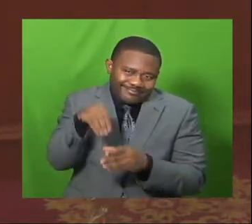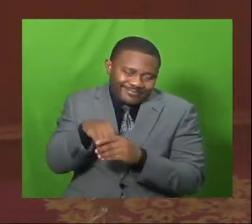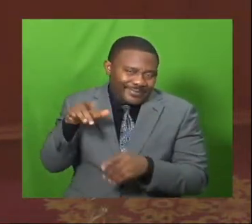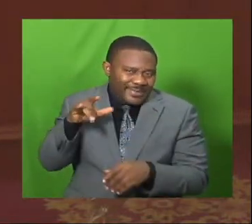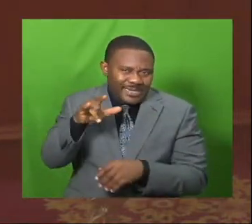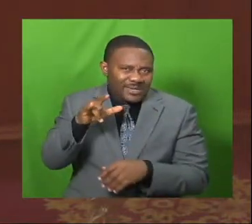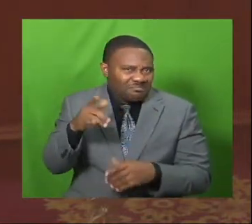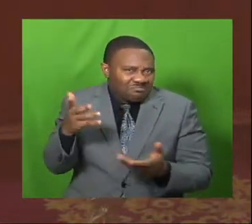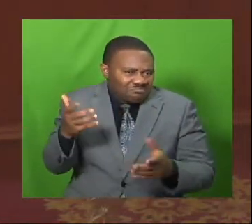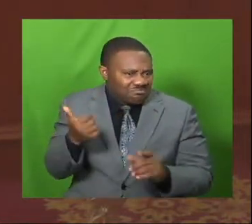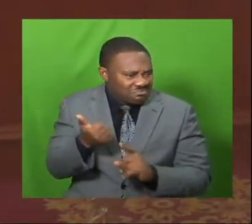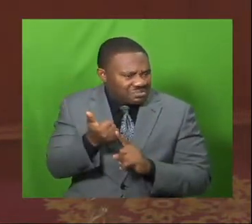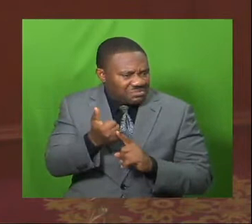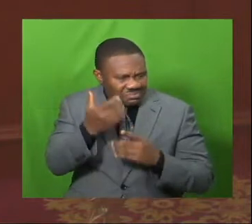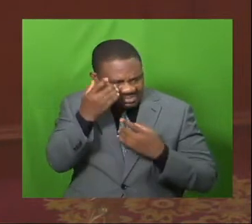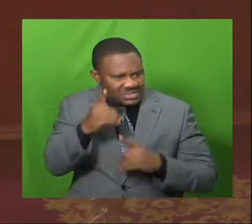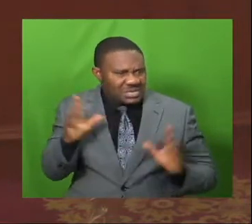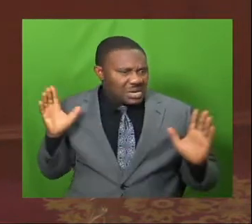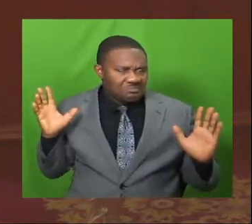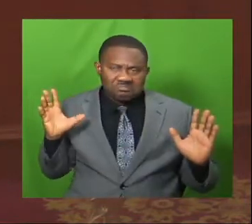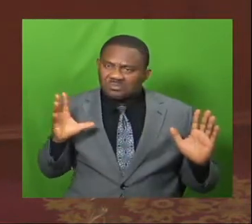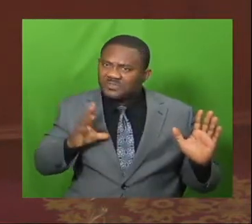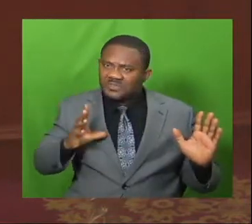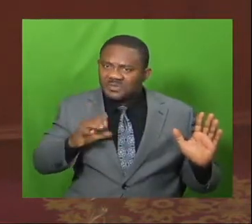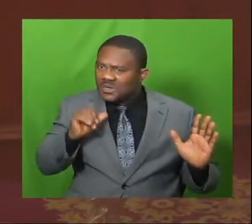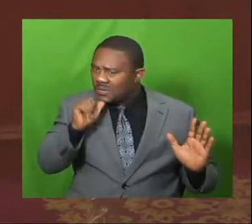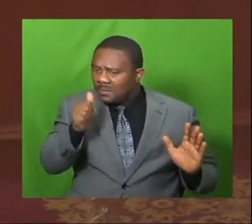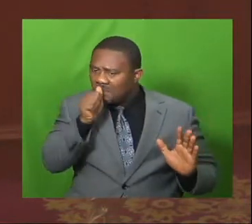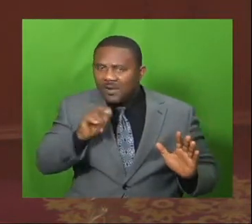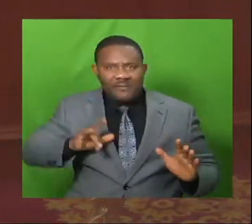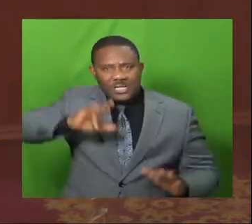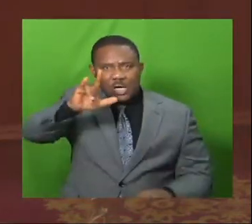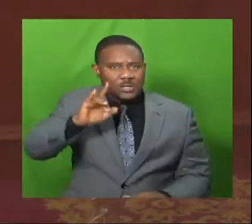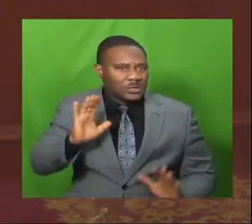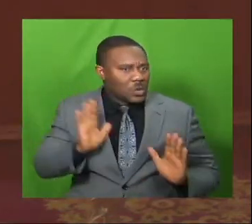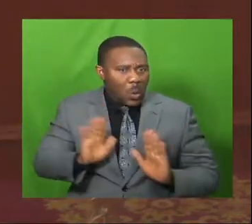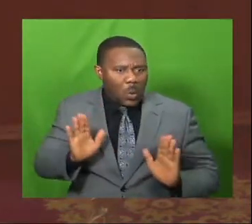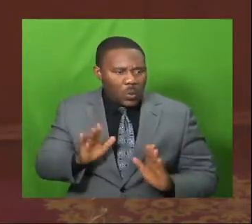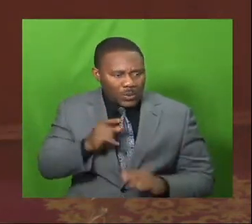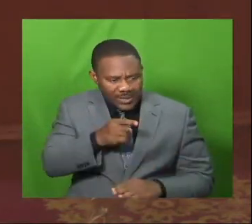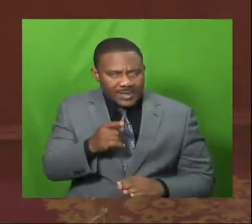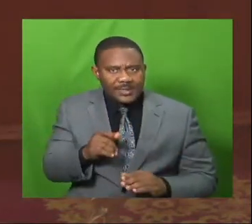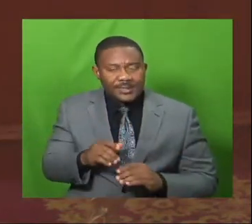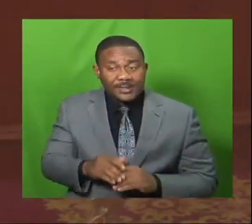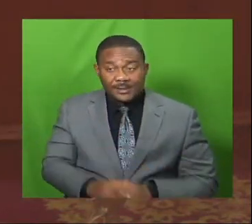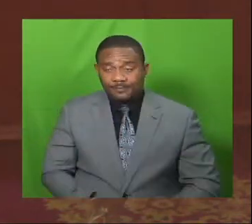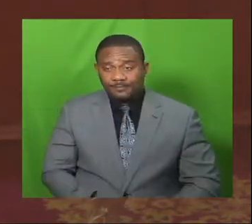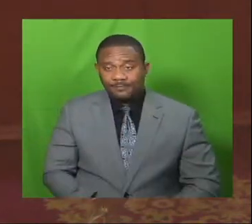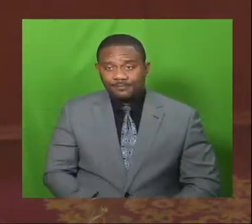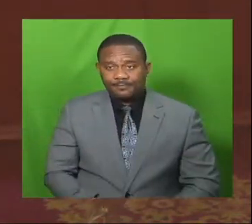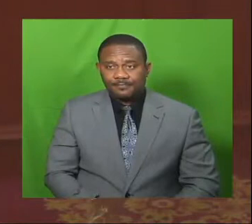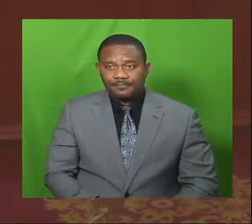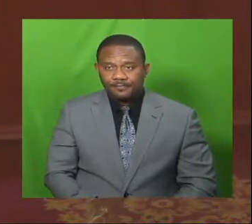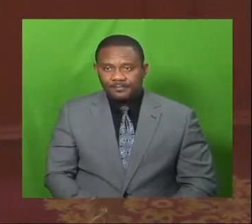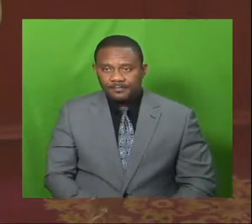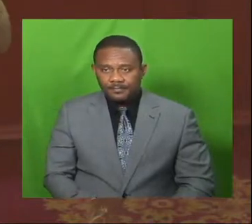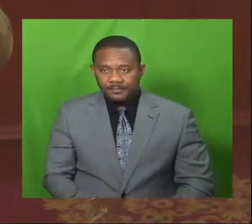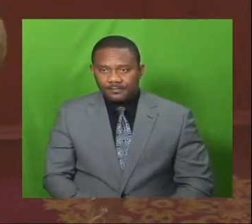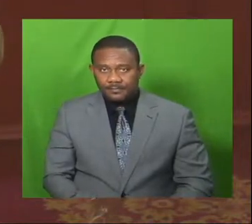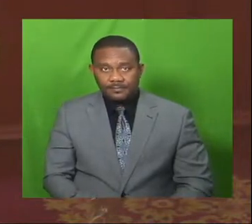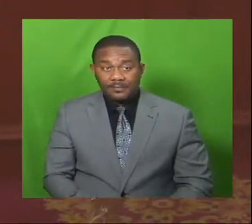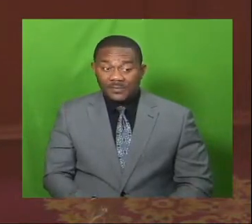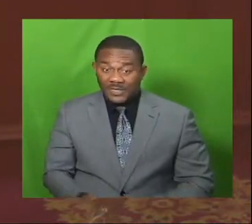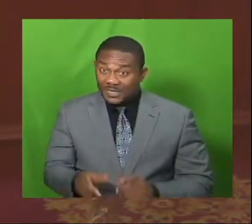economy was in trouble. That is who he is. Mr. Speaker, that is what leads the way and signals everybody who is a public